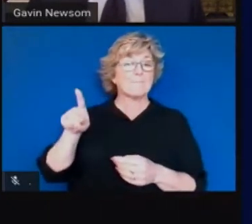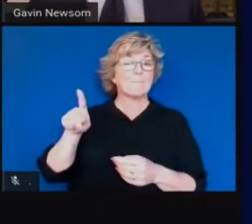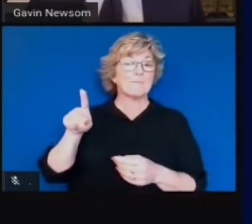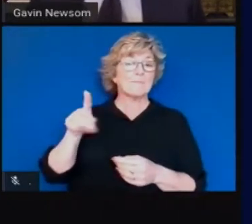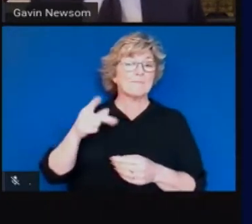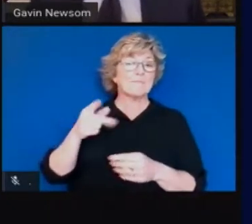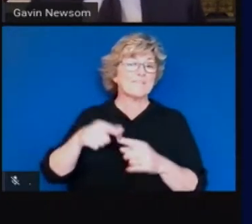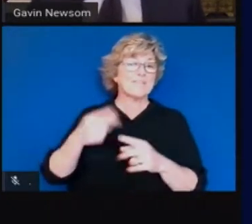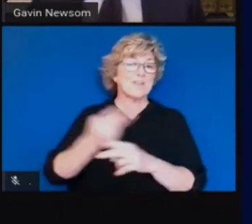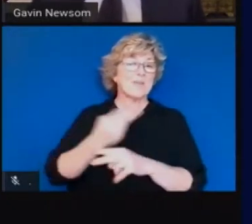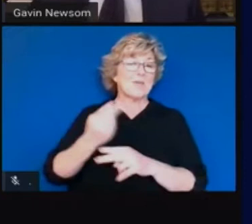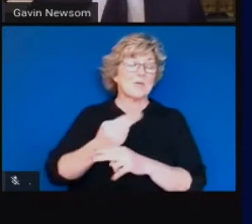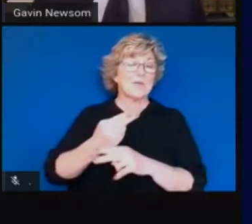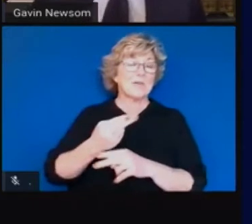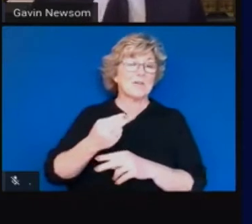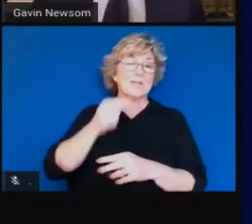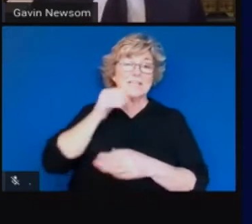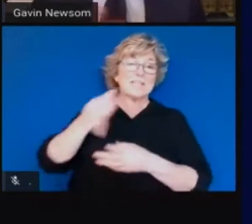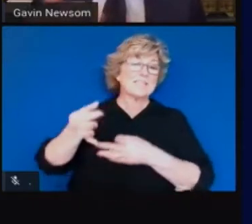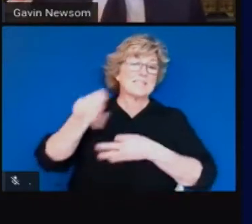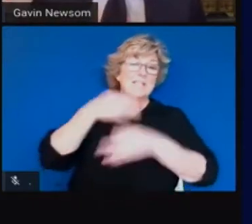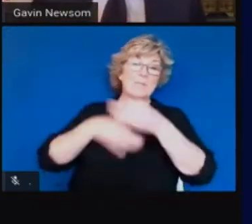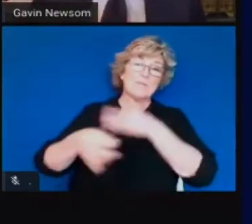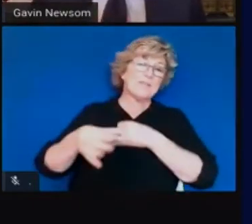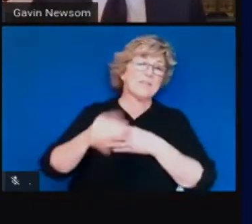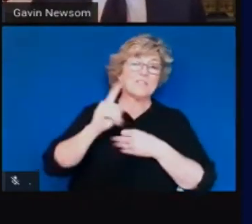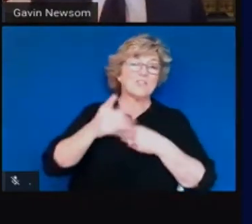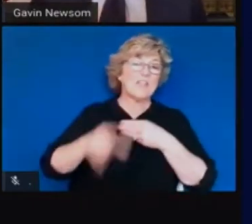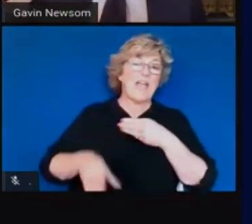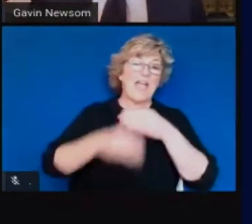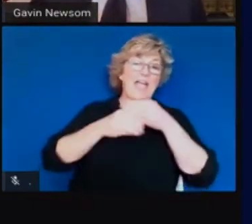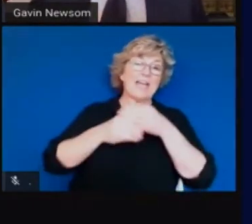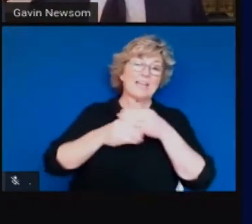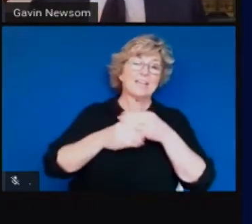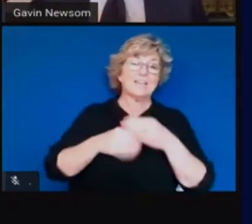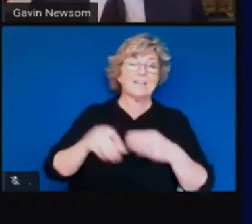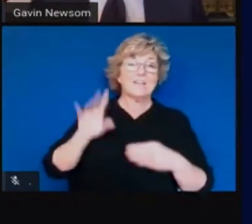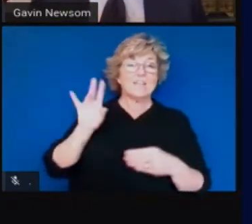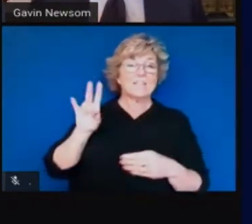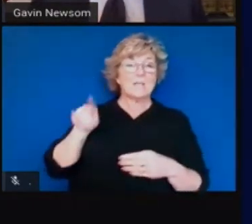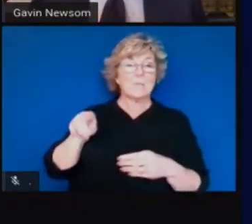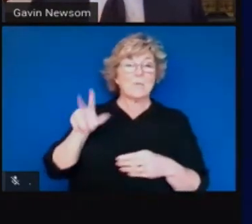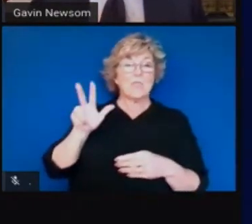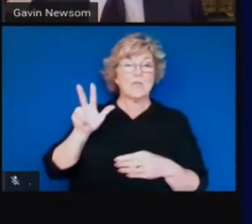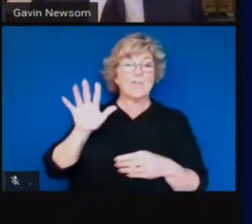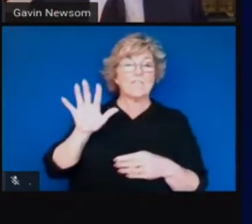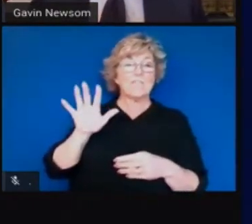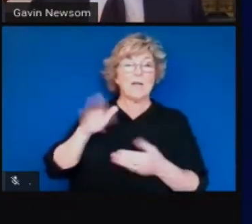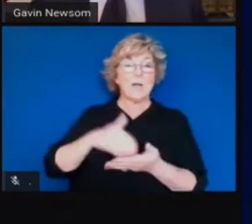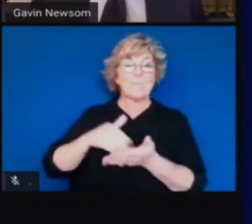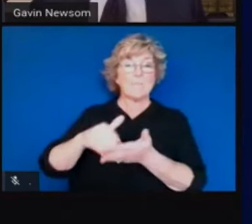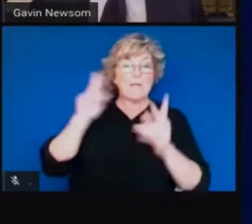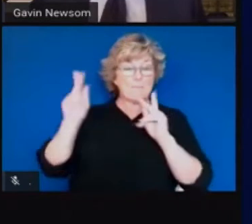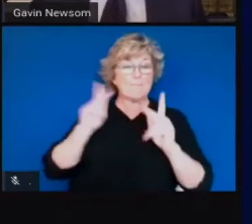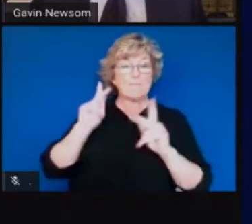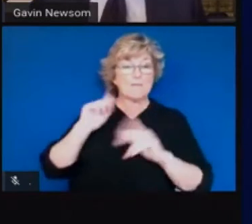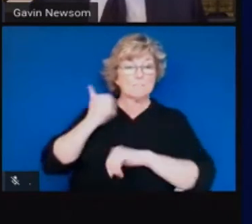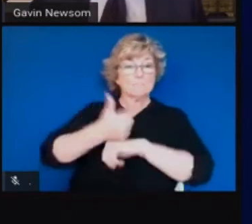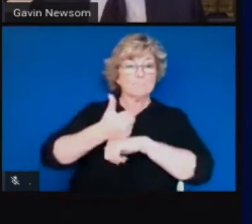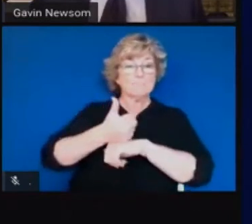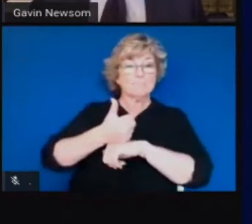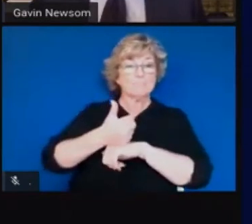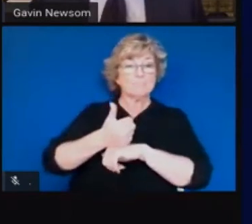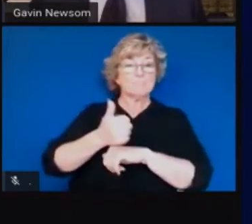doesn't supplant, doesn't substitute, it's just additive. But 7.35 million people have activated